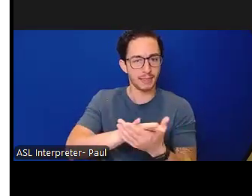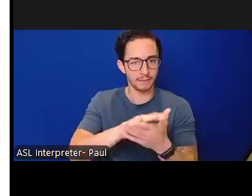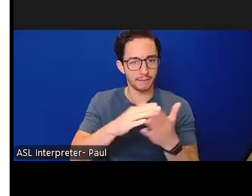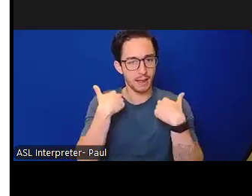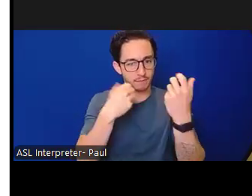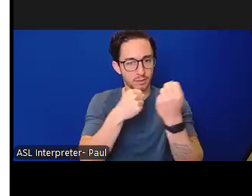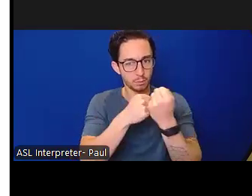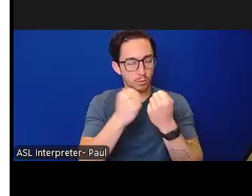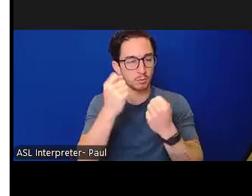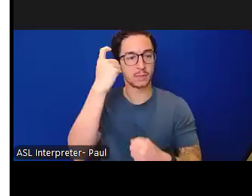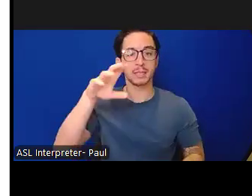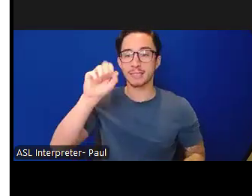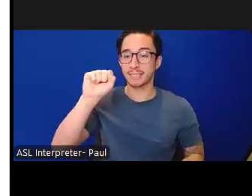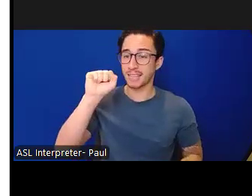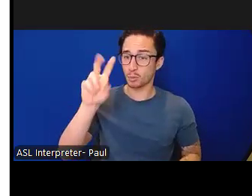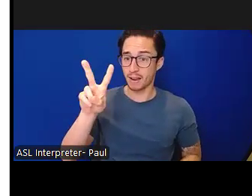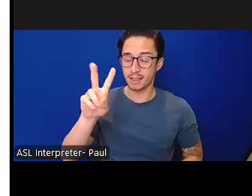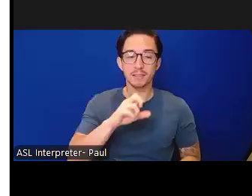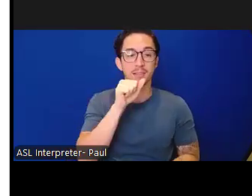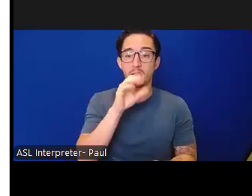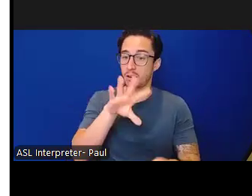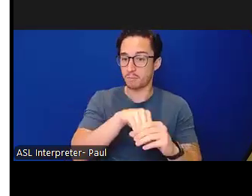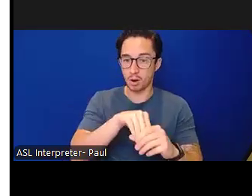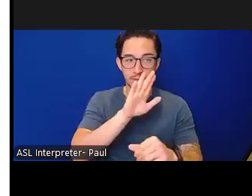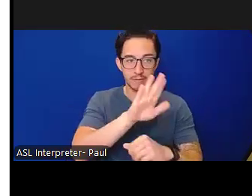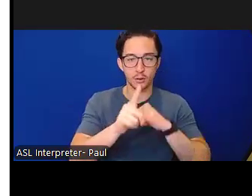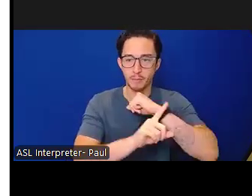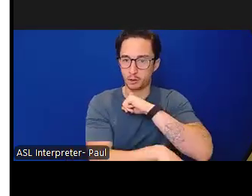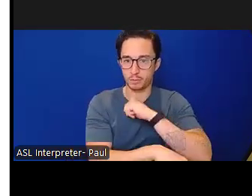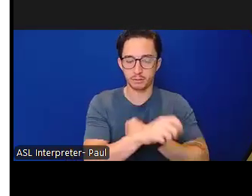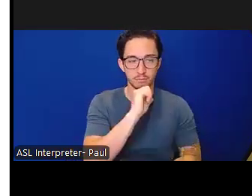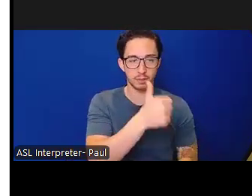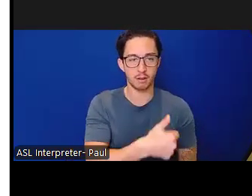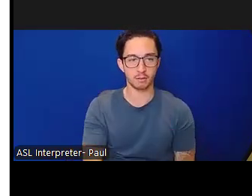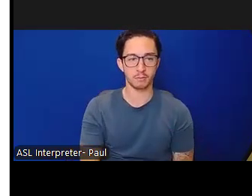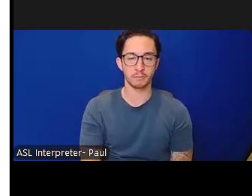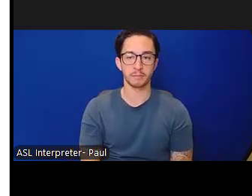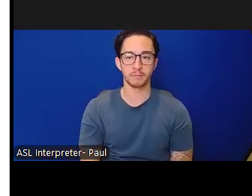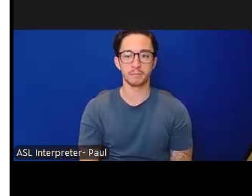because sexual violence is not a part of the punishment.